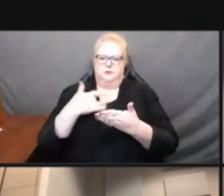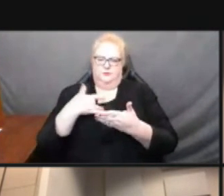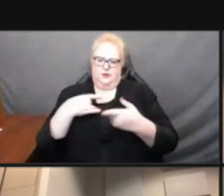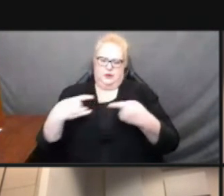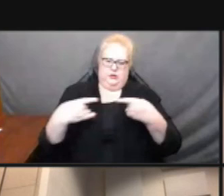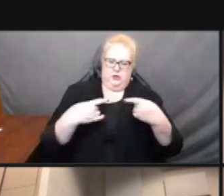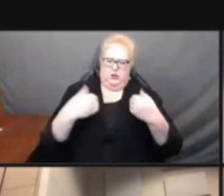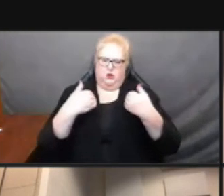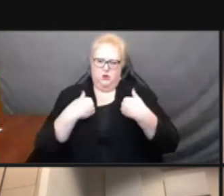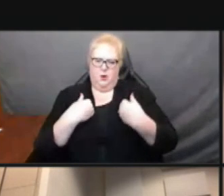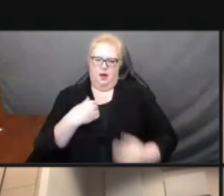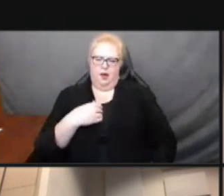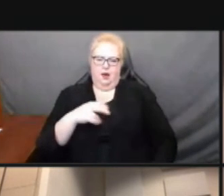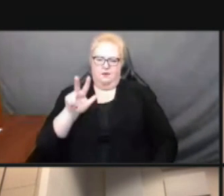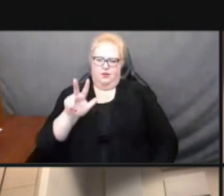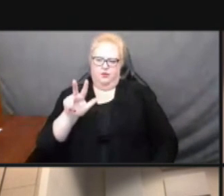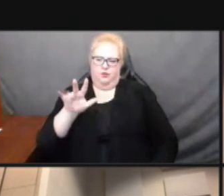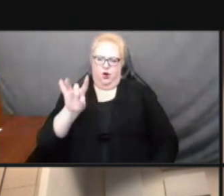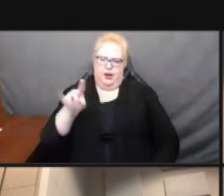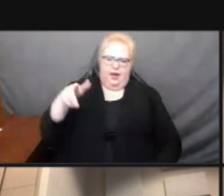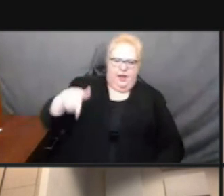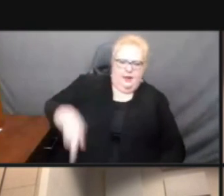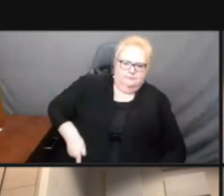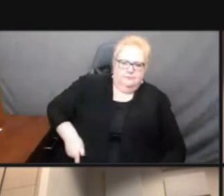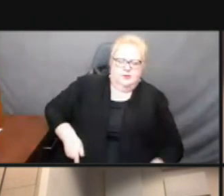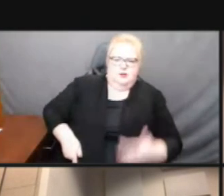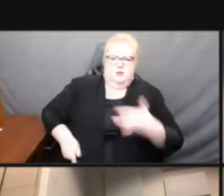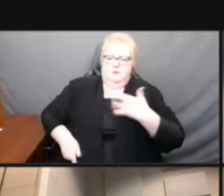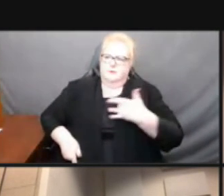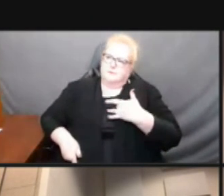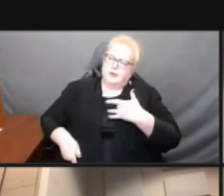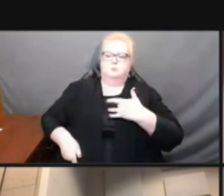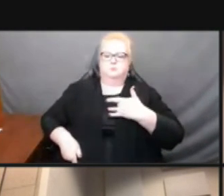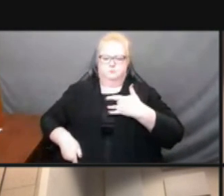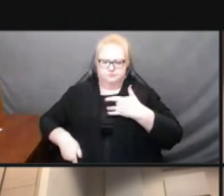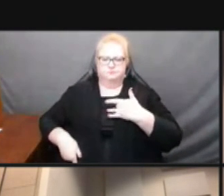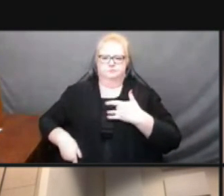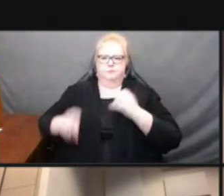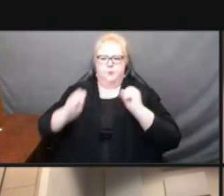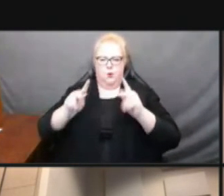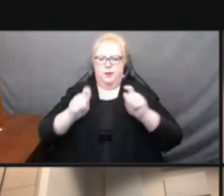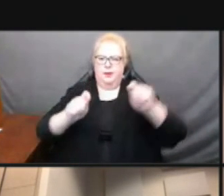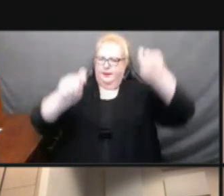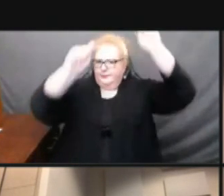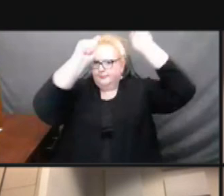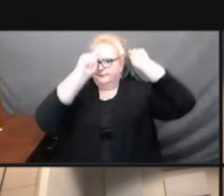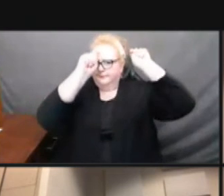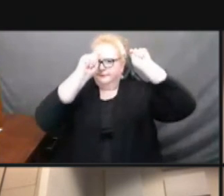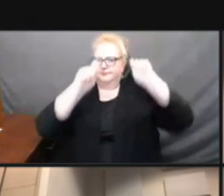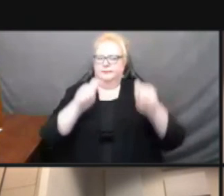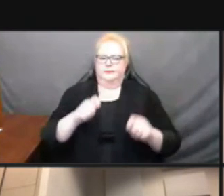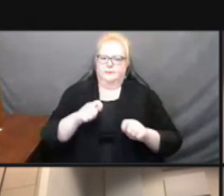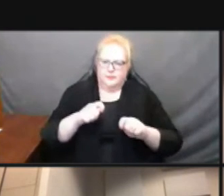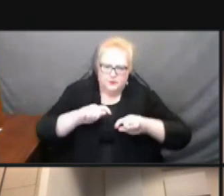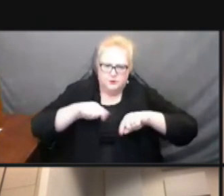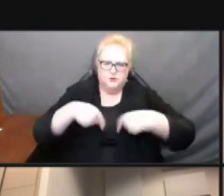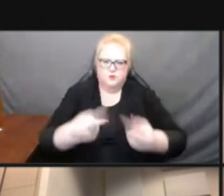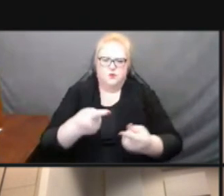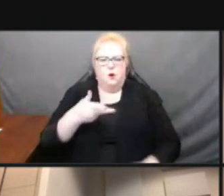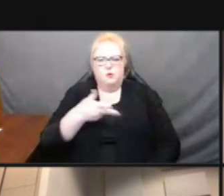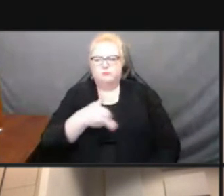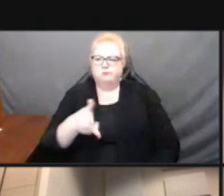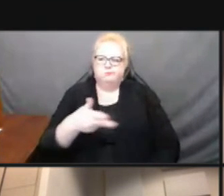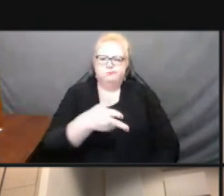pocket sometime, and it does something to you, able to put your cap on and you run down the street and you make folks a little